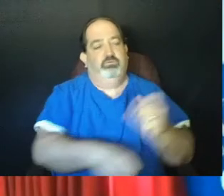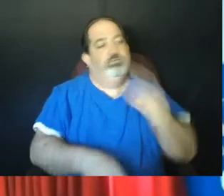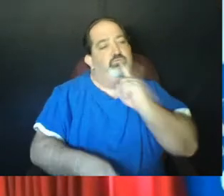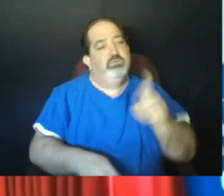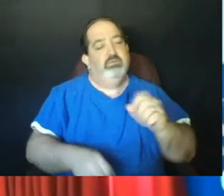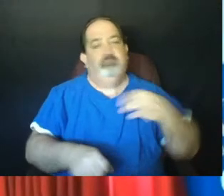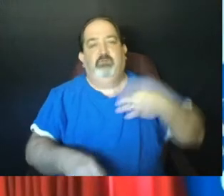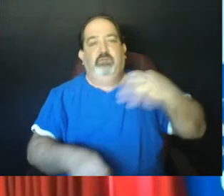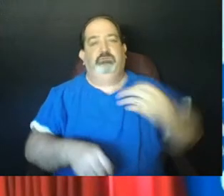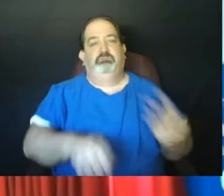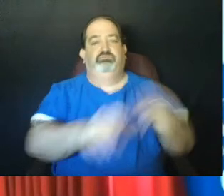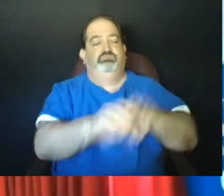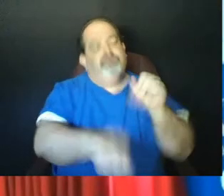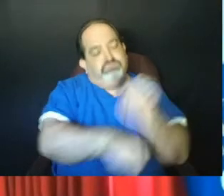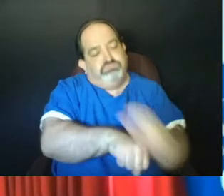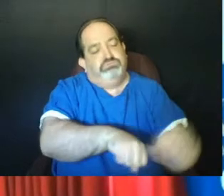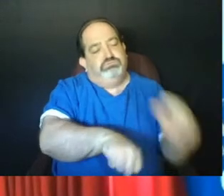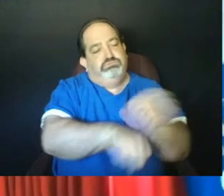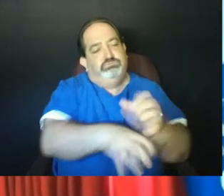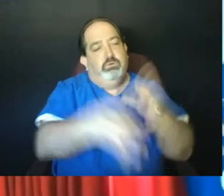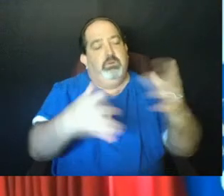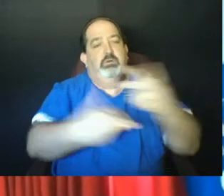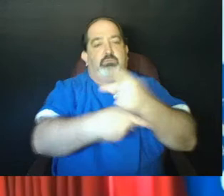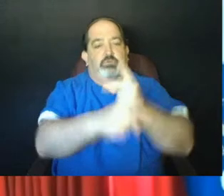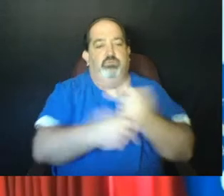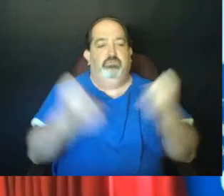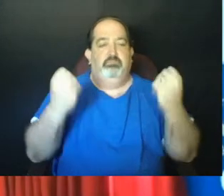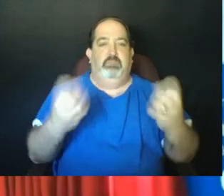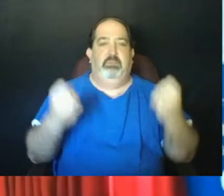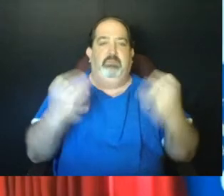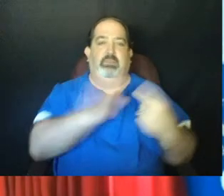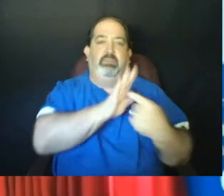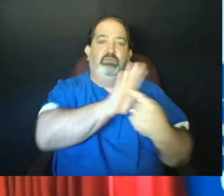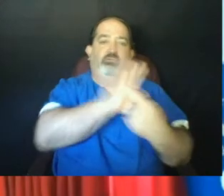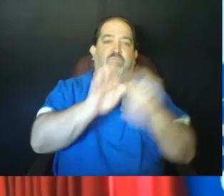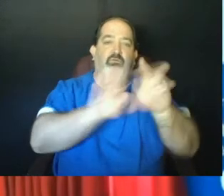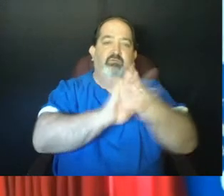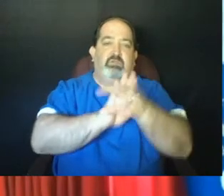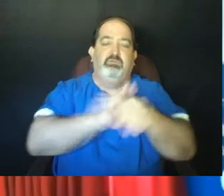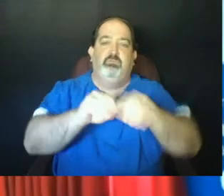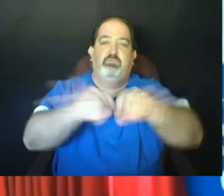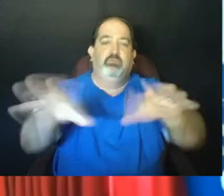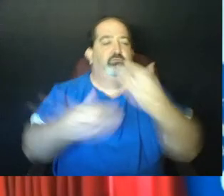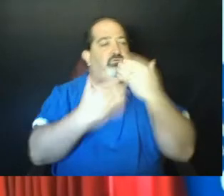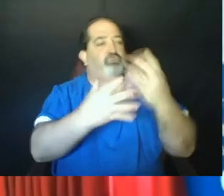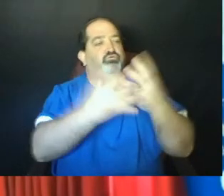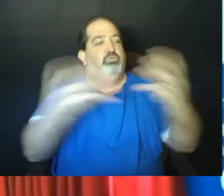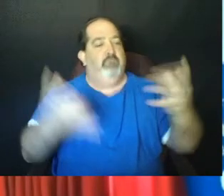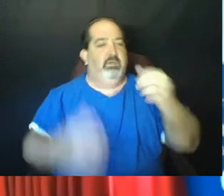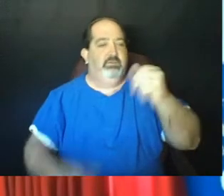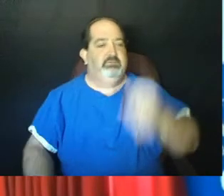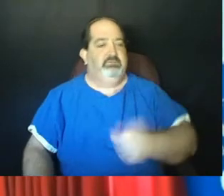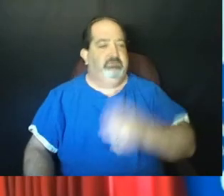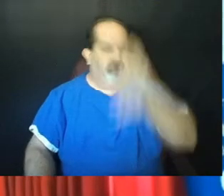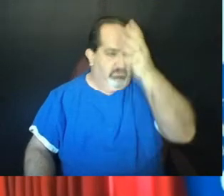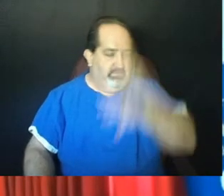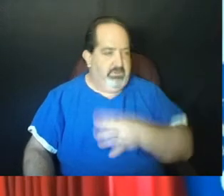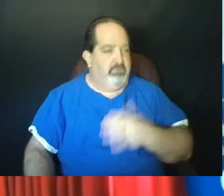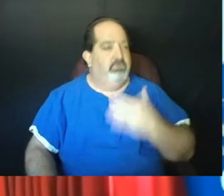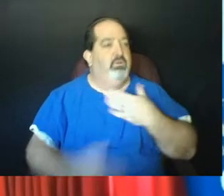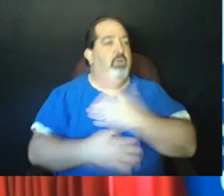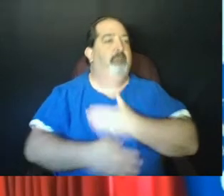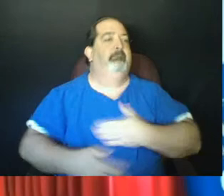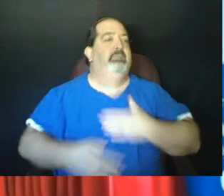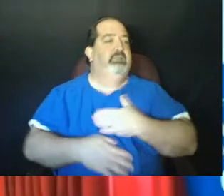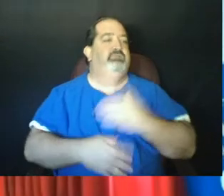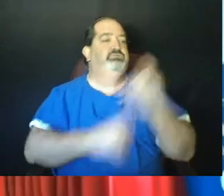up, and they have worked tirelessly to produce all these things we are putting out. Thank you so much, gentlemen. It is our absolute pleasure